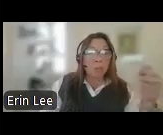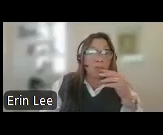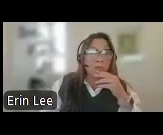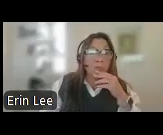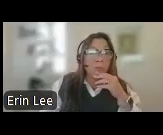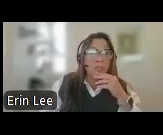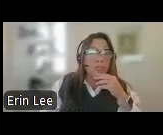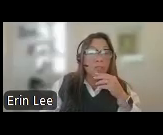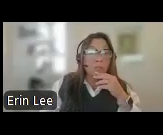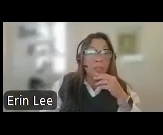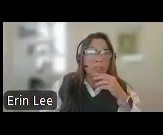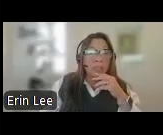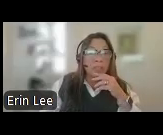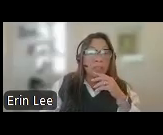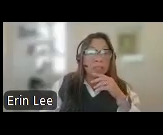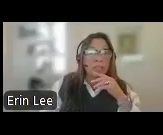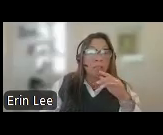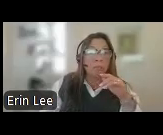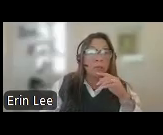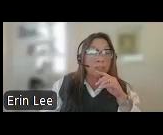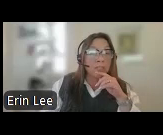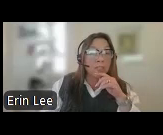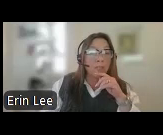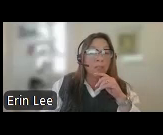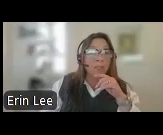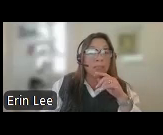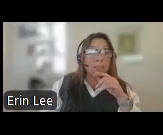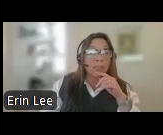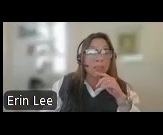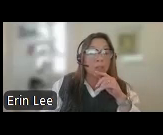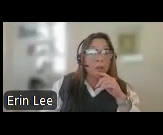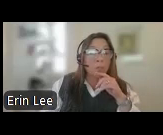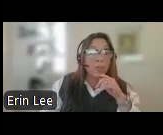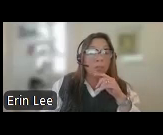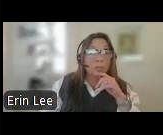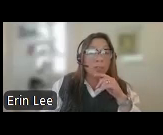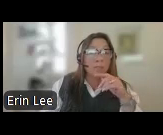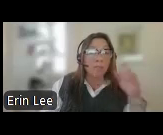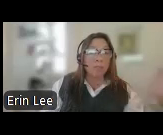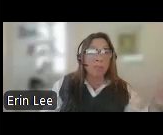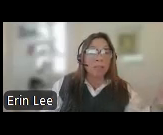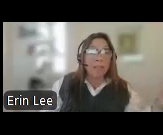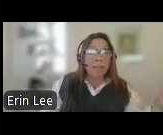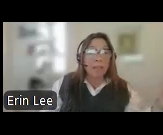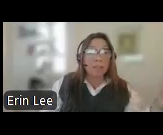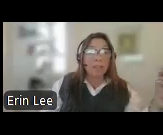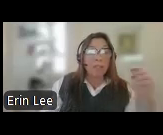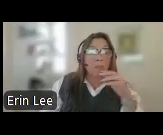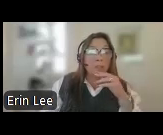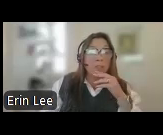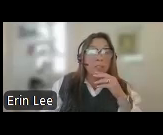Elder Abuse reports that in 2019, a Canadian prevalence study revealed that 7.5% of older